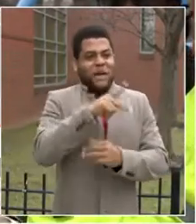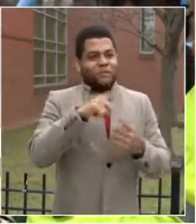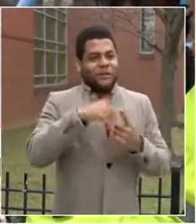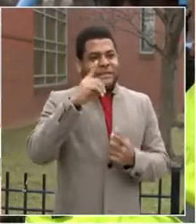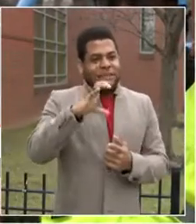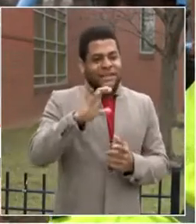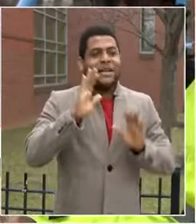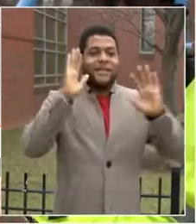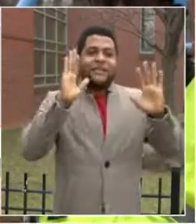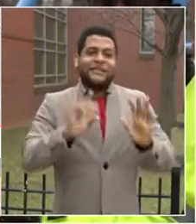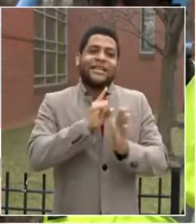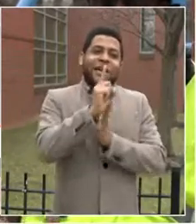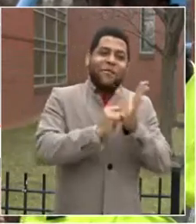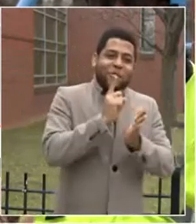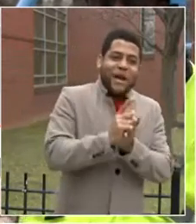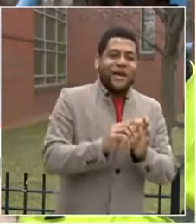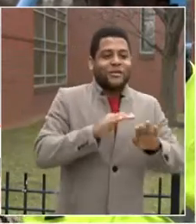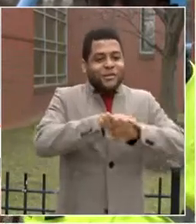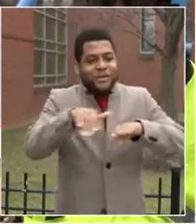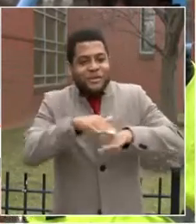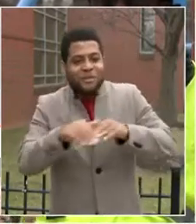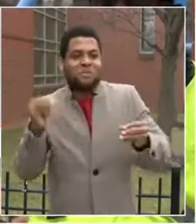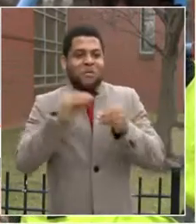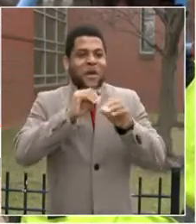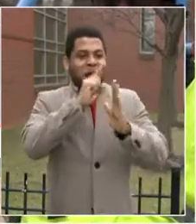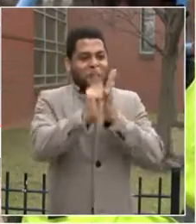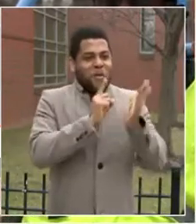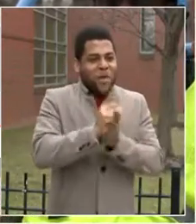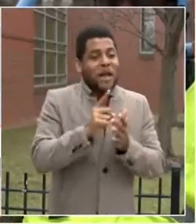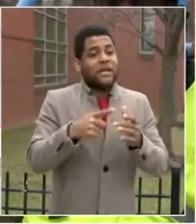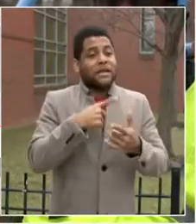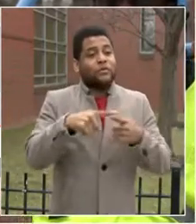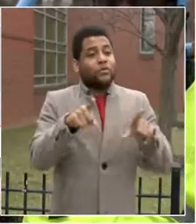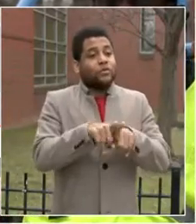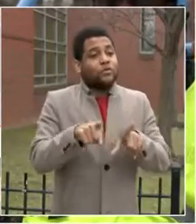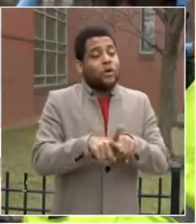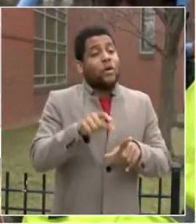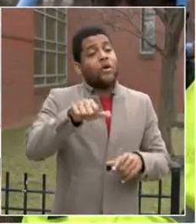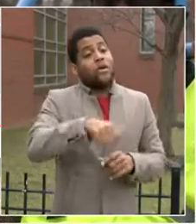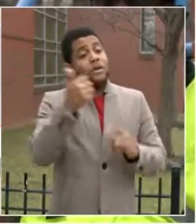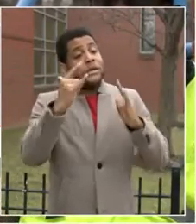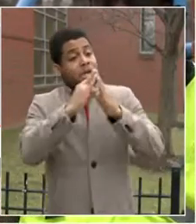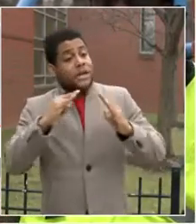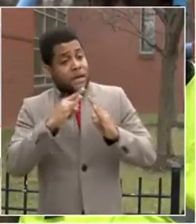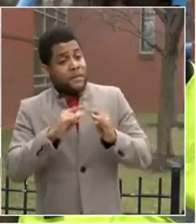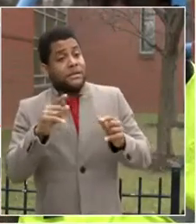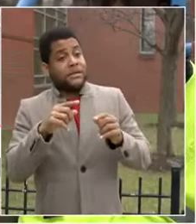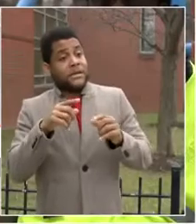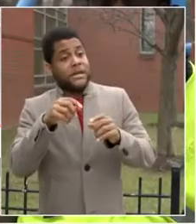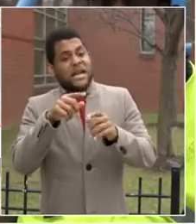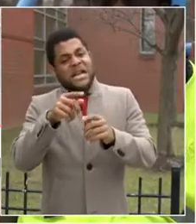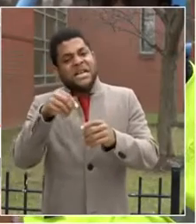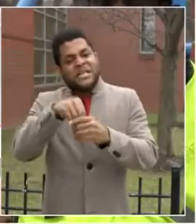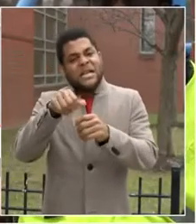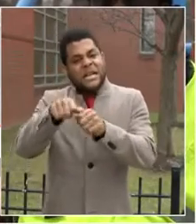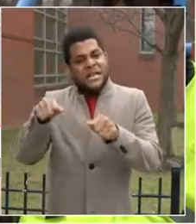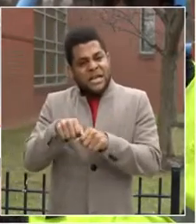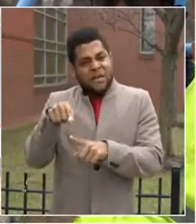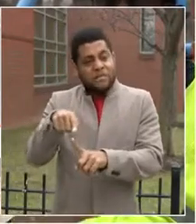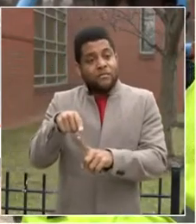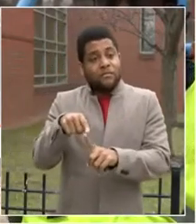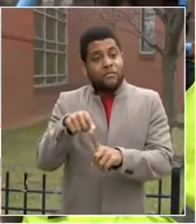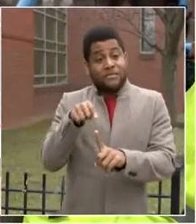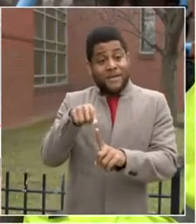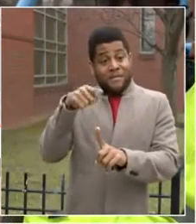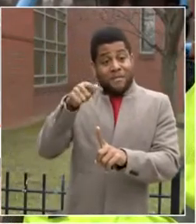We'll be able to activate Camp Riverview, which is a 100-acre camp slot site in Scotland, Maryland, to an